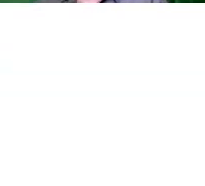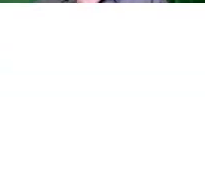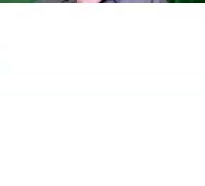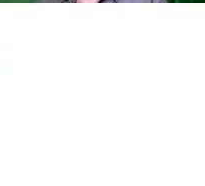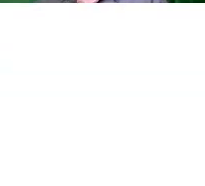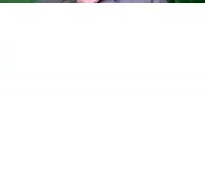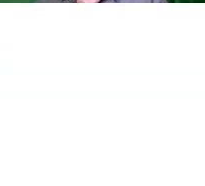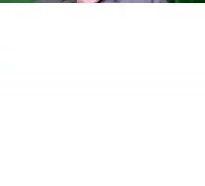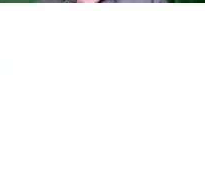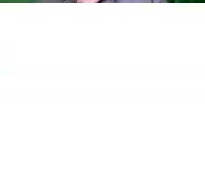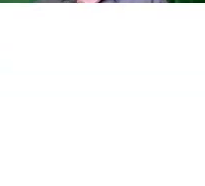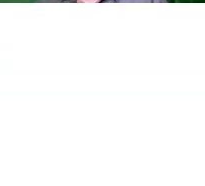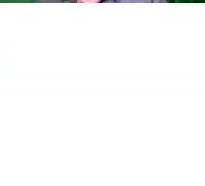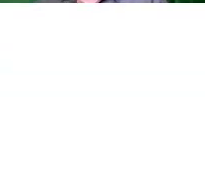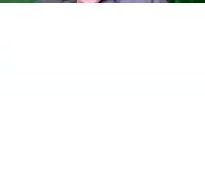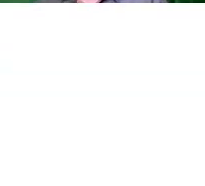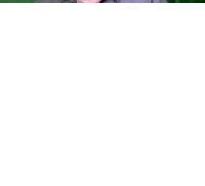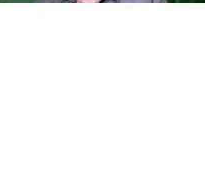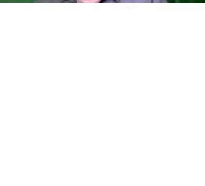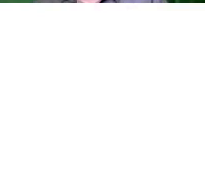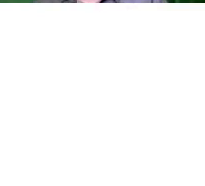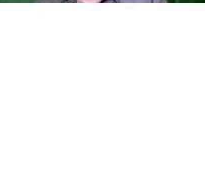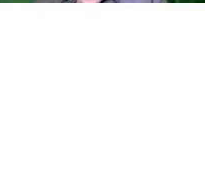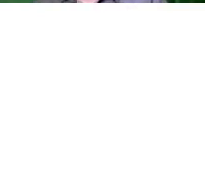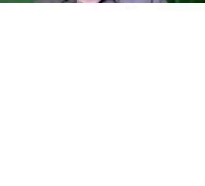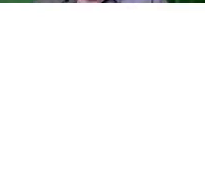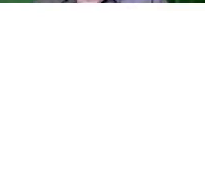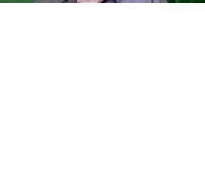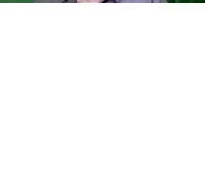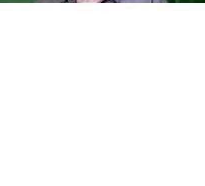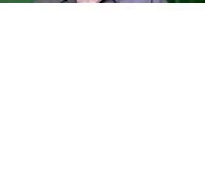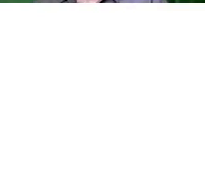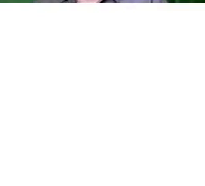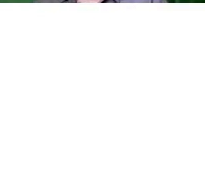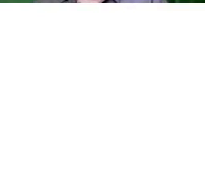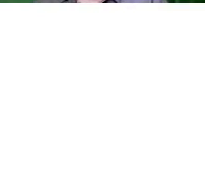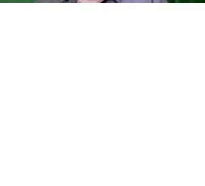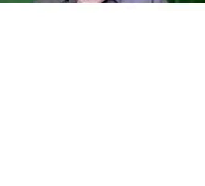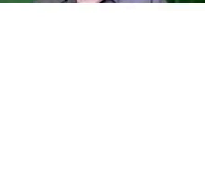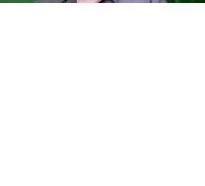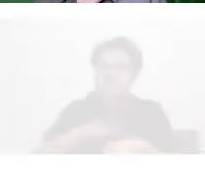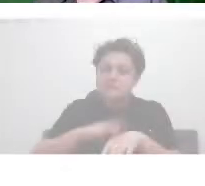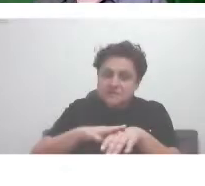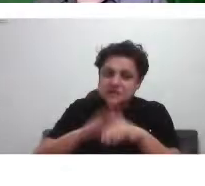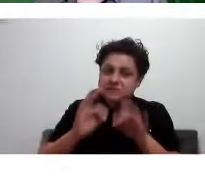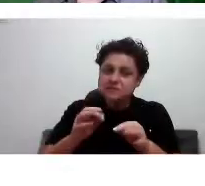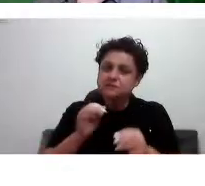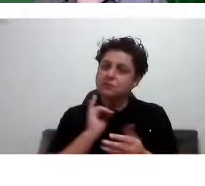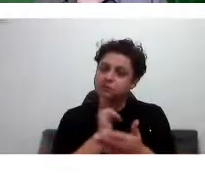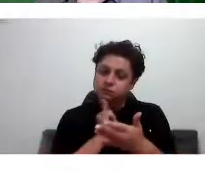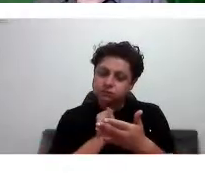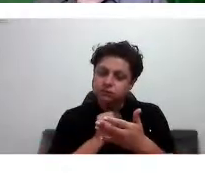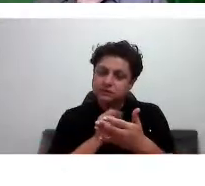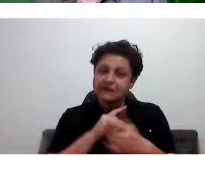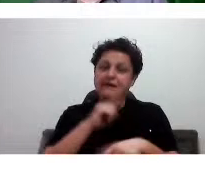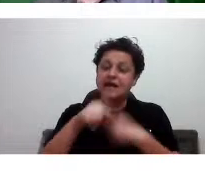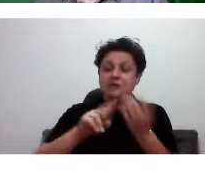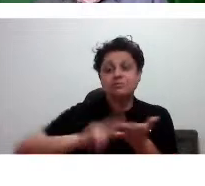language first and then have them translate it either automatically or